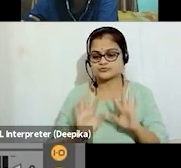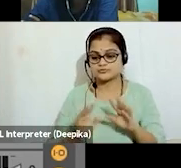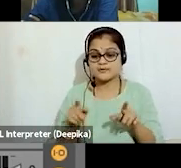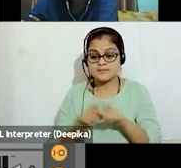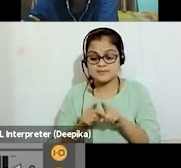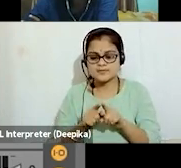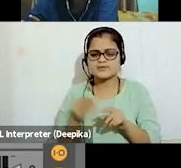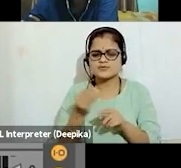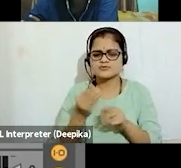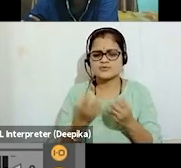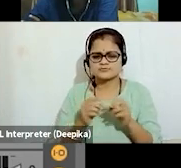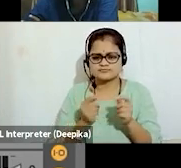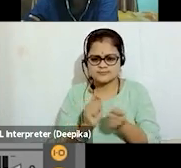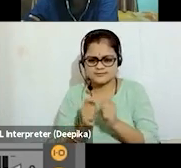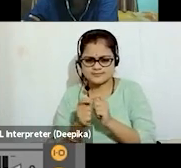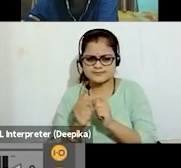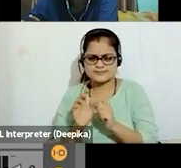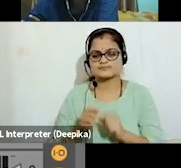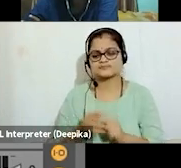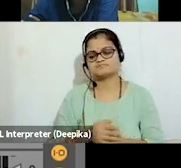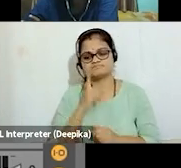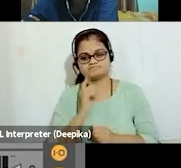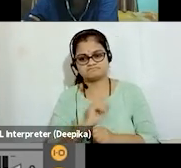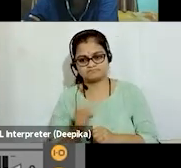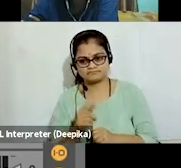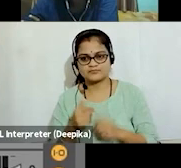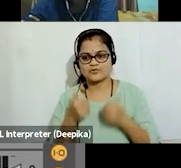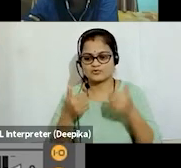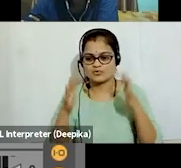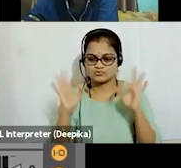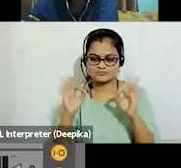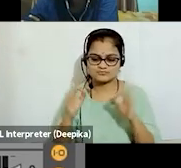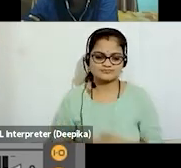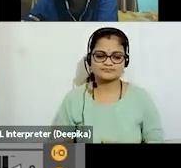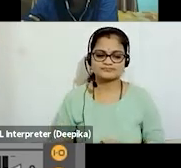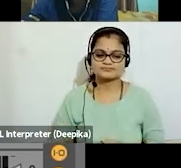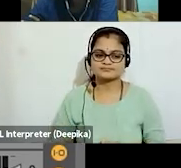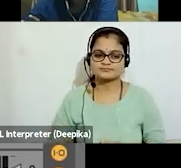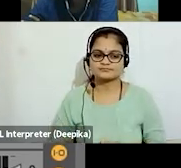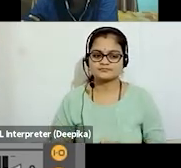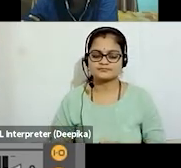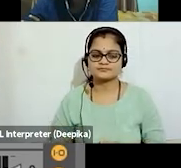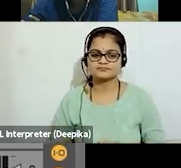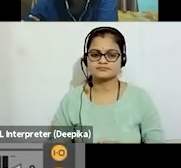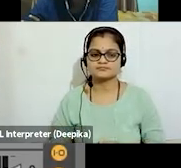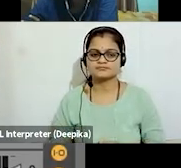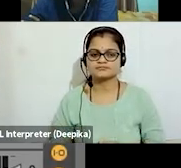bit of push pull. Cool. So that was yeah. The rest of it is